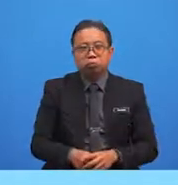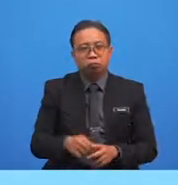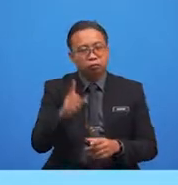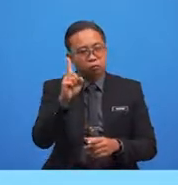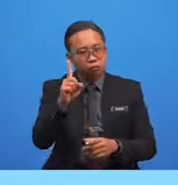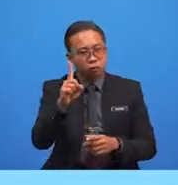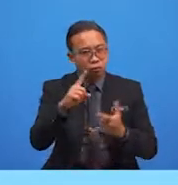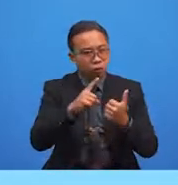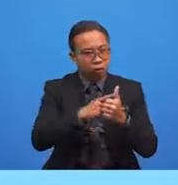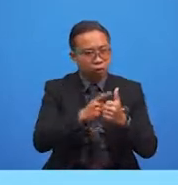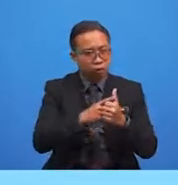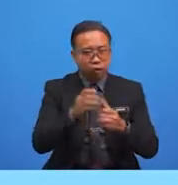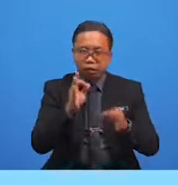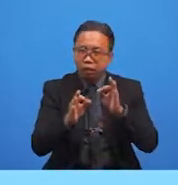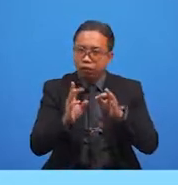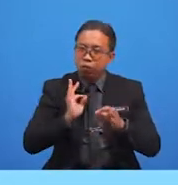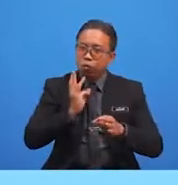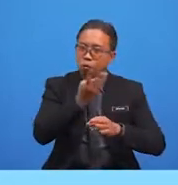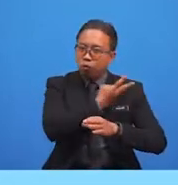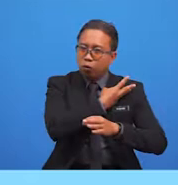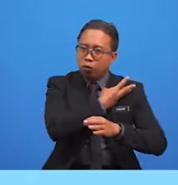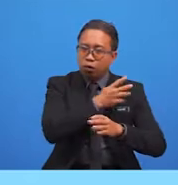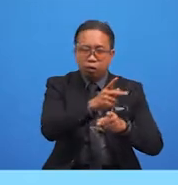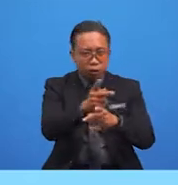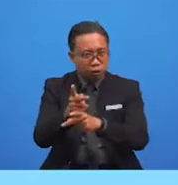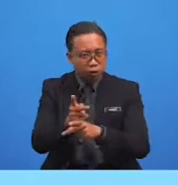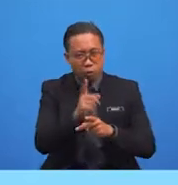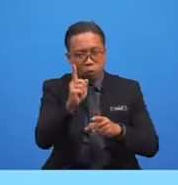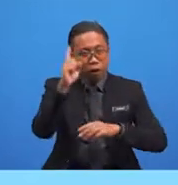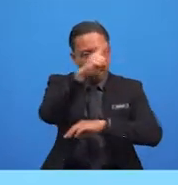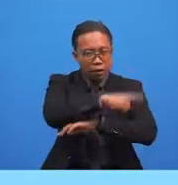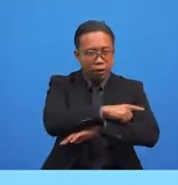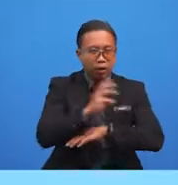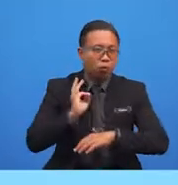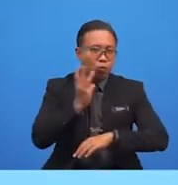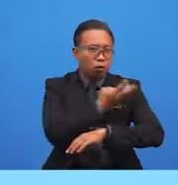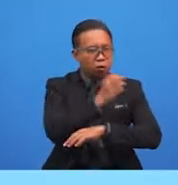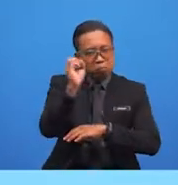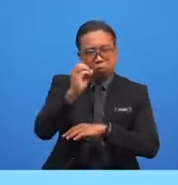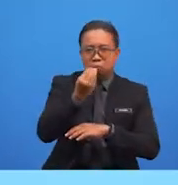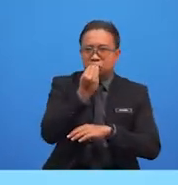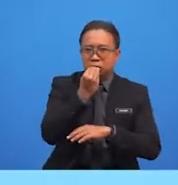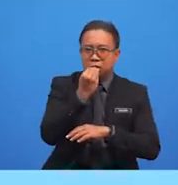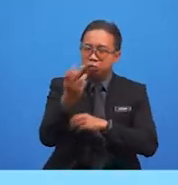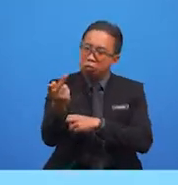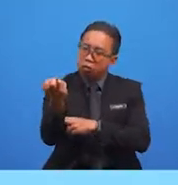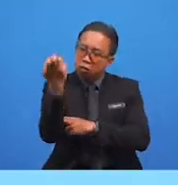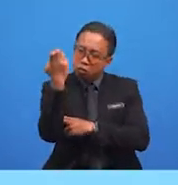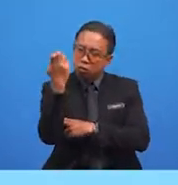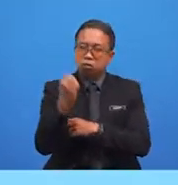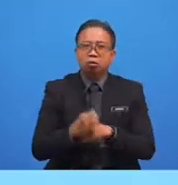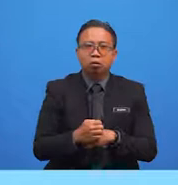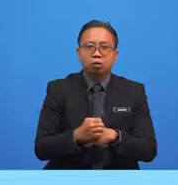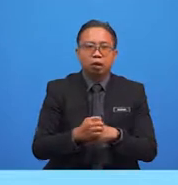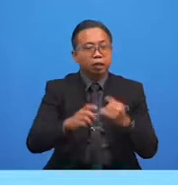first one, if we aren't careful, one day we won't have any food or energy. And